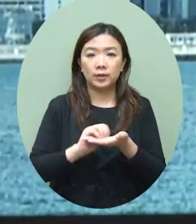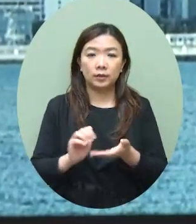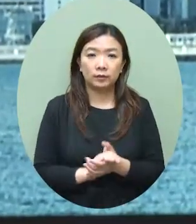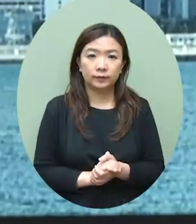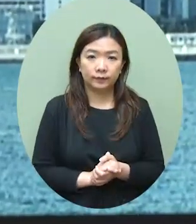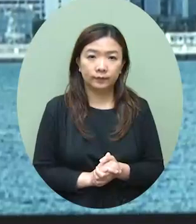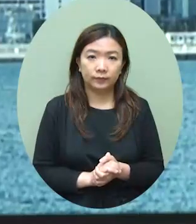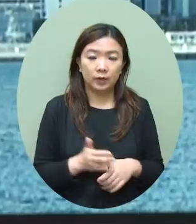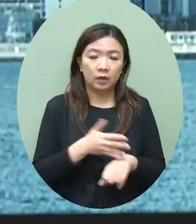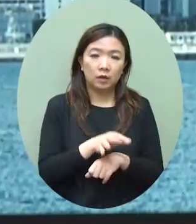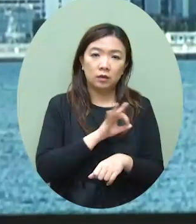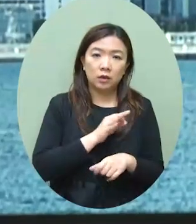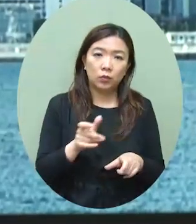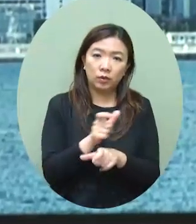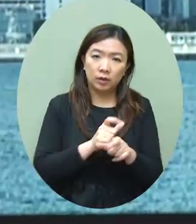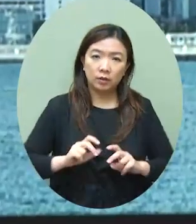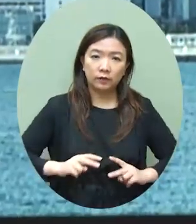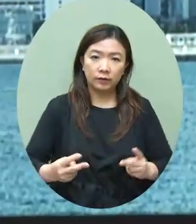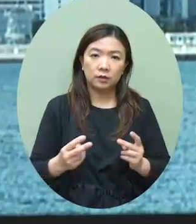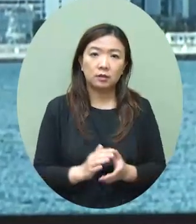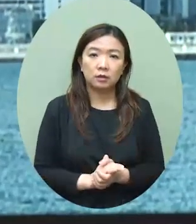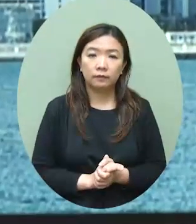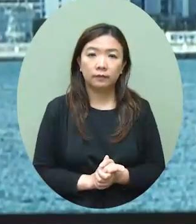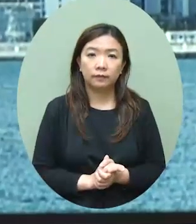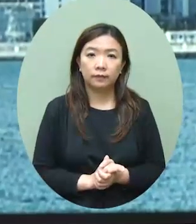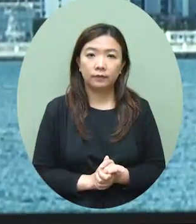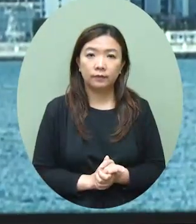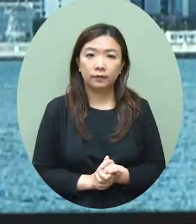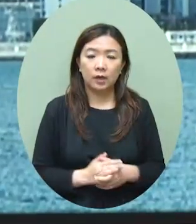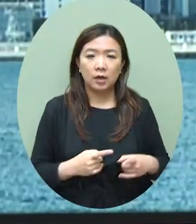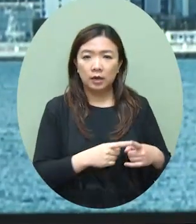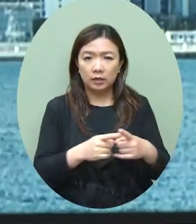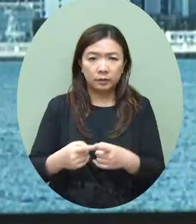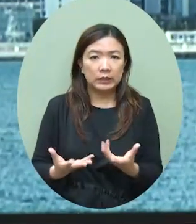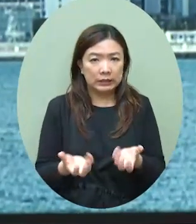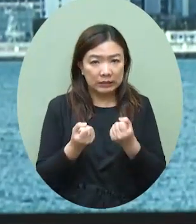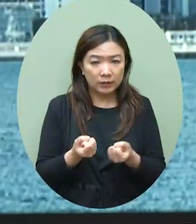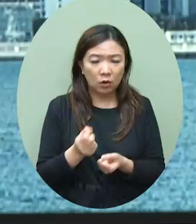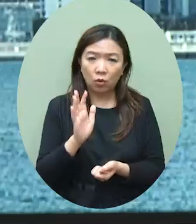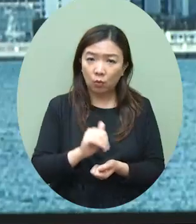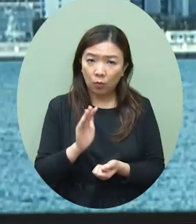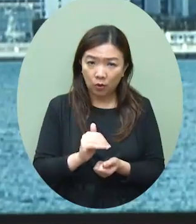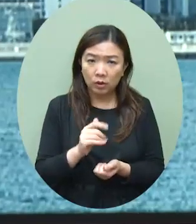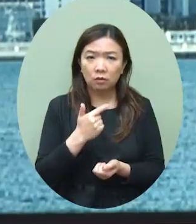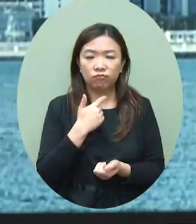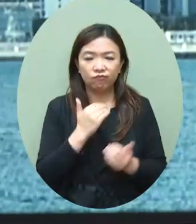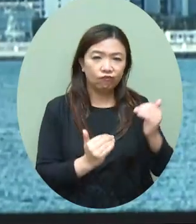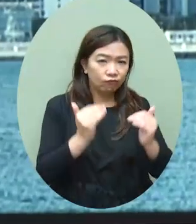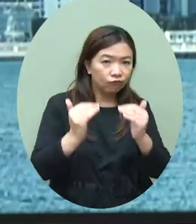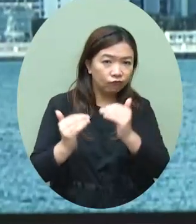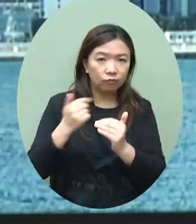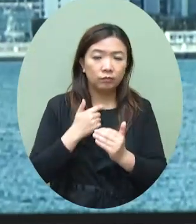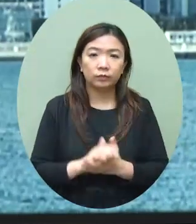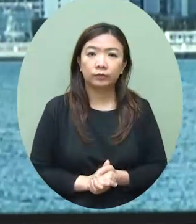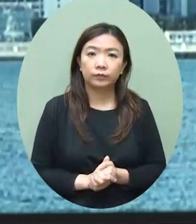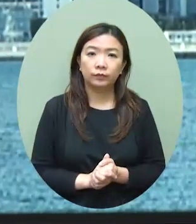and the people's tolerance and acceptance level. So with that in mind, the government has to